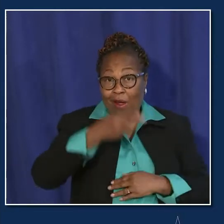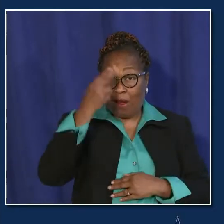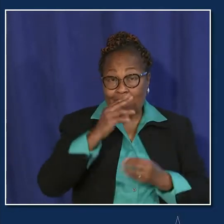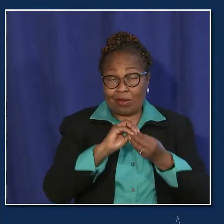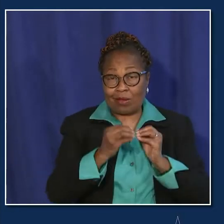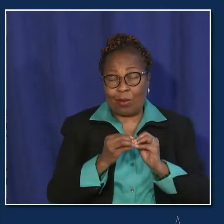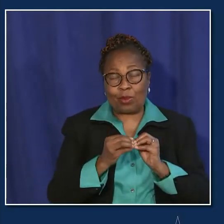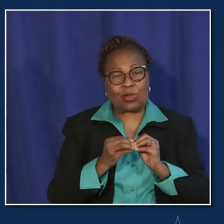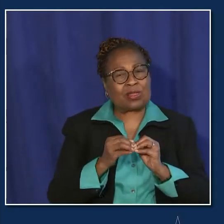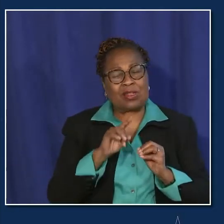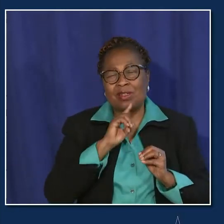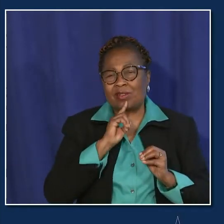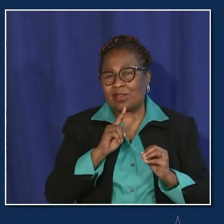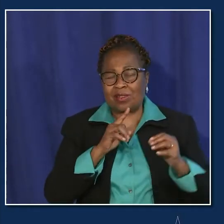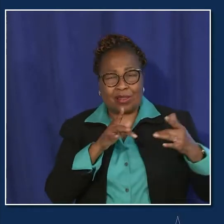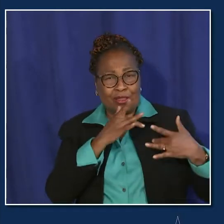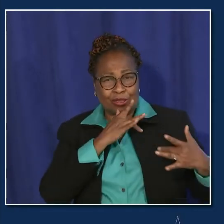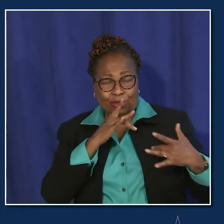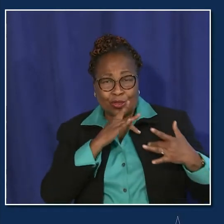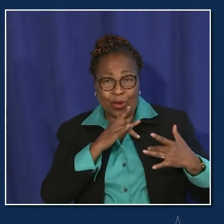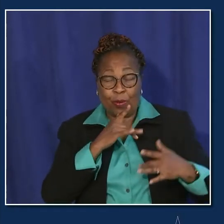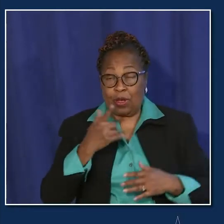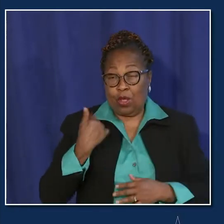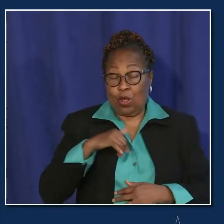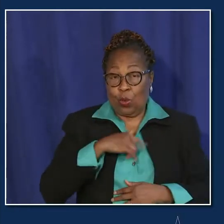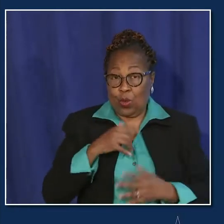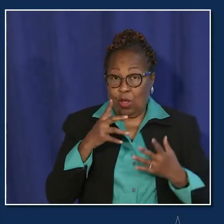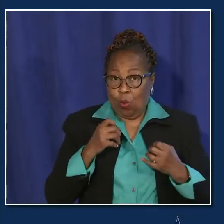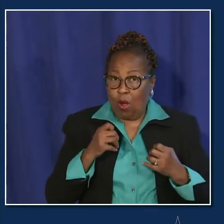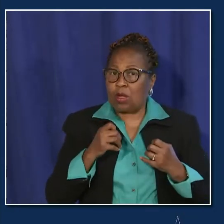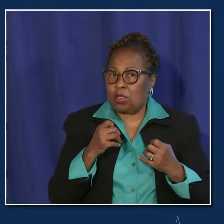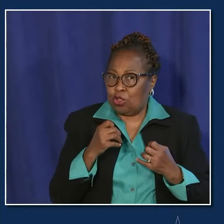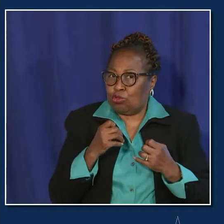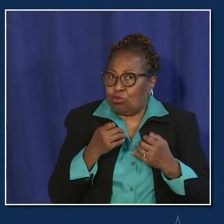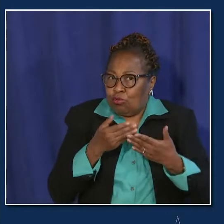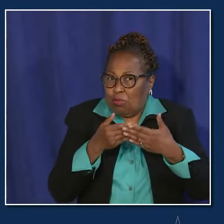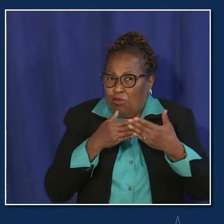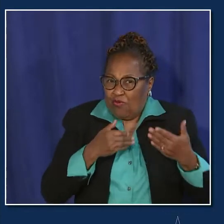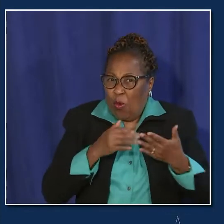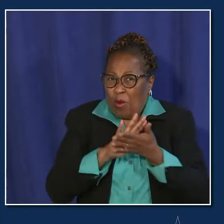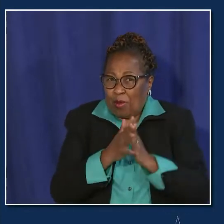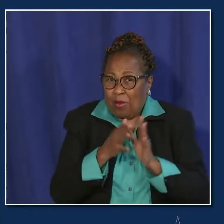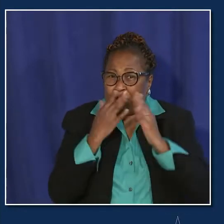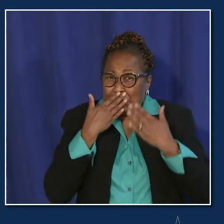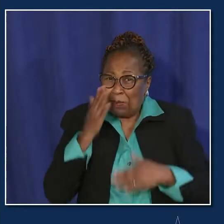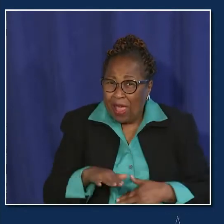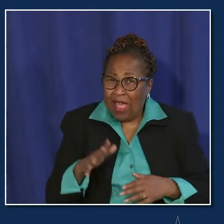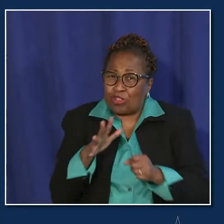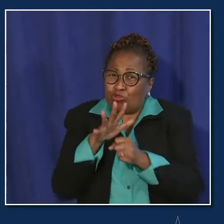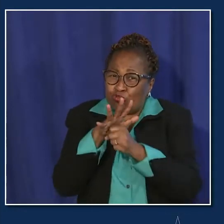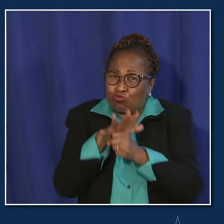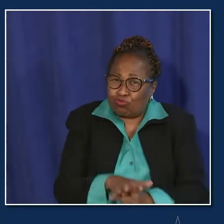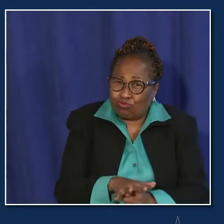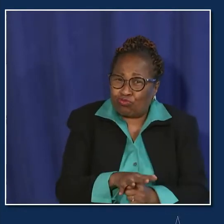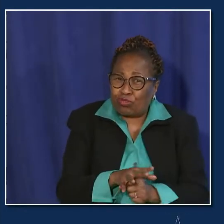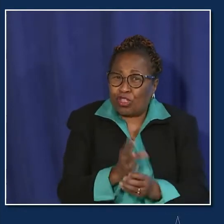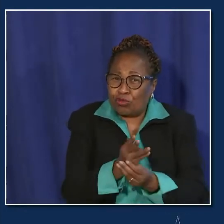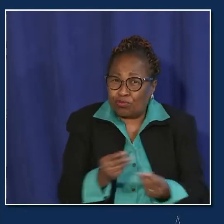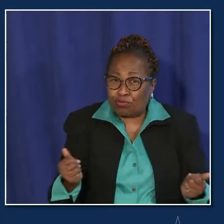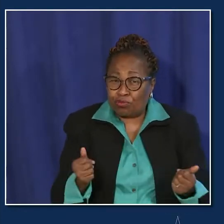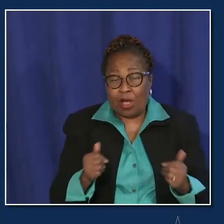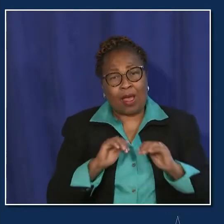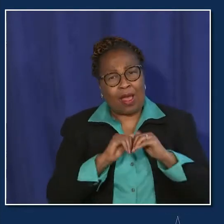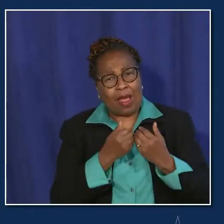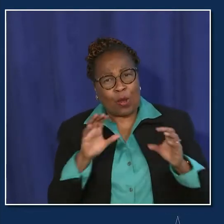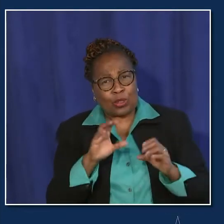a concerning development that we wanted not only to stay ahead of, but to quash completely. And the way that we do this is by doing the right